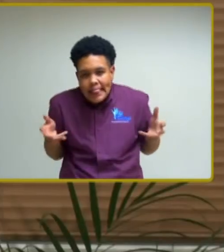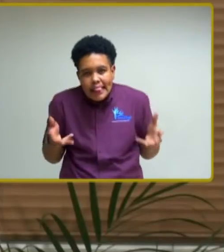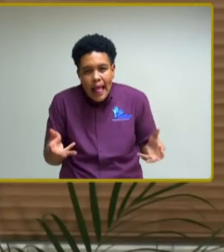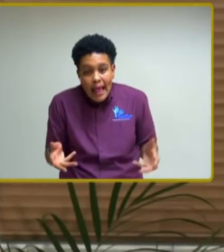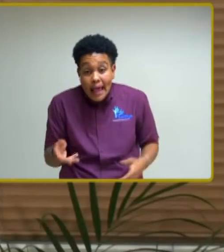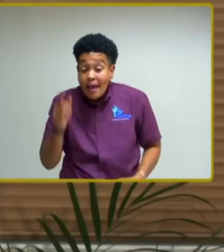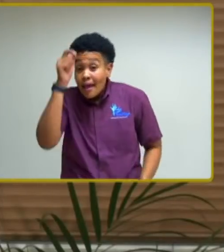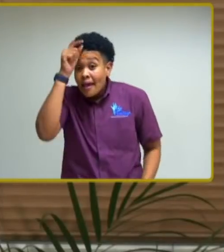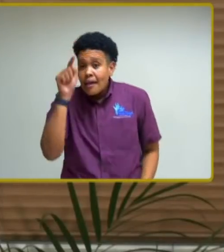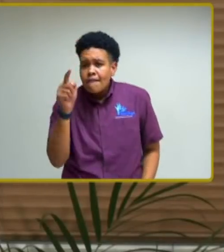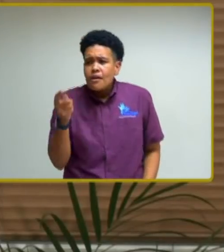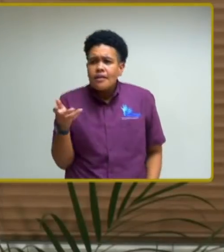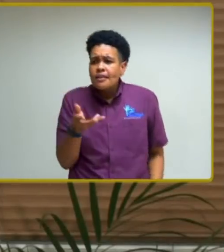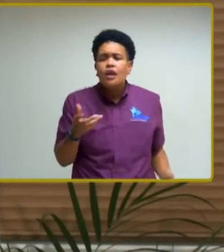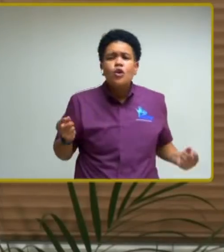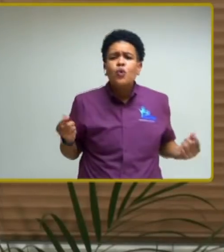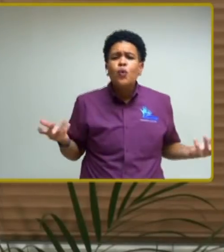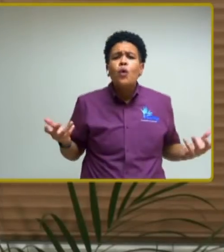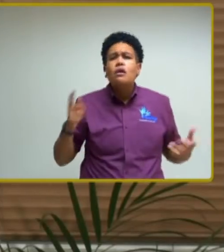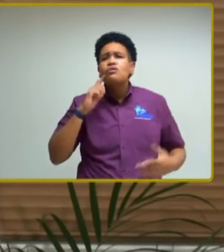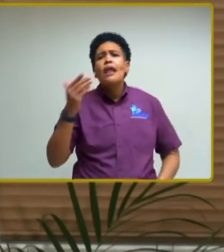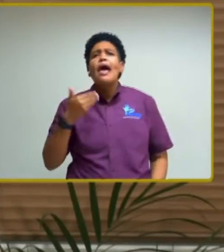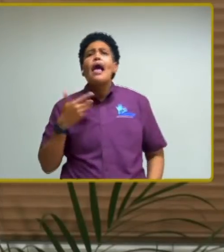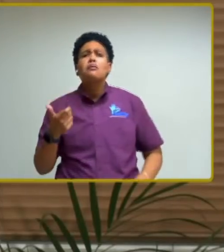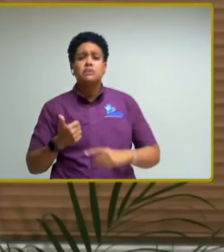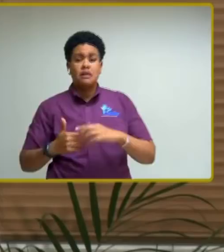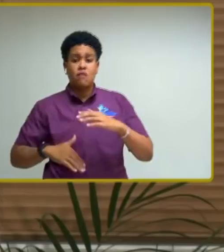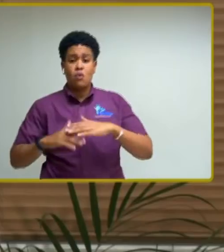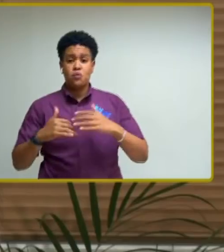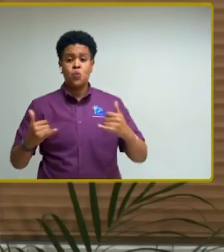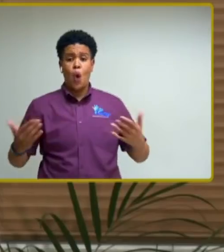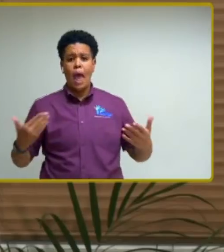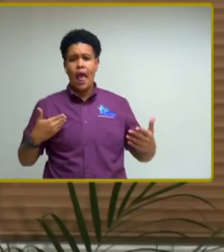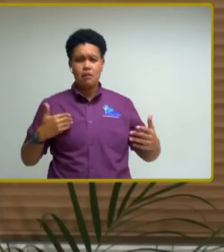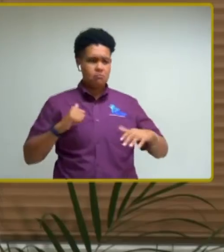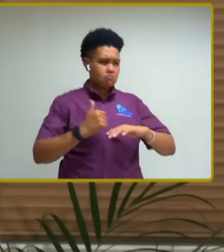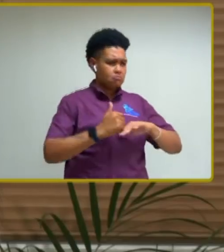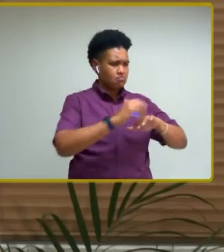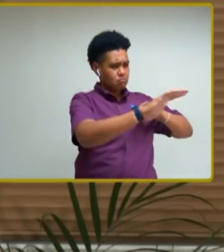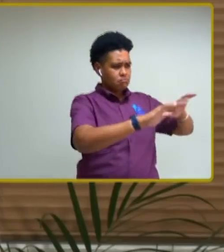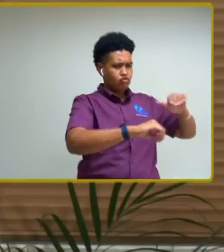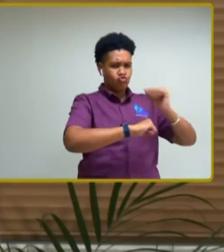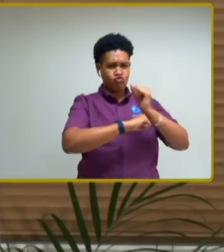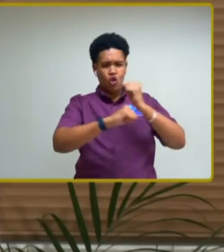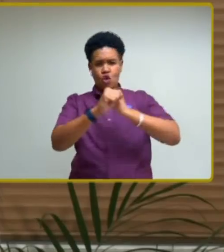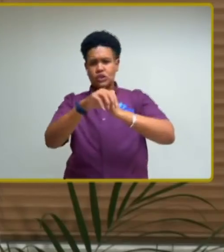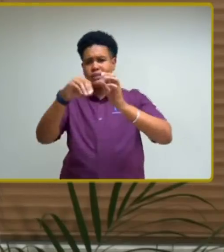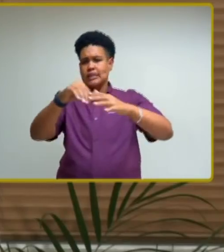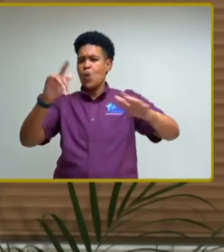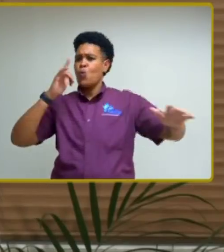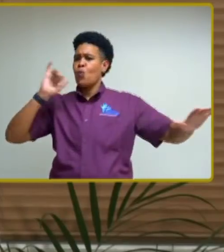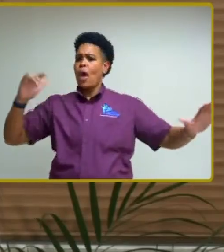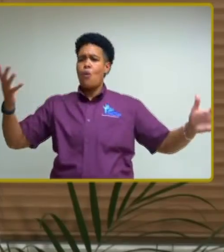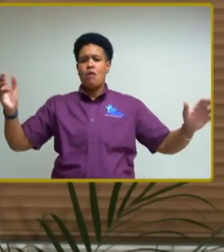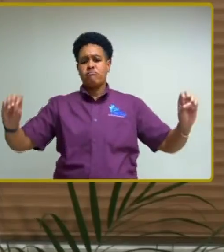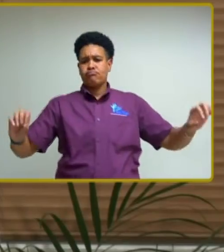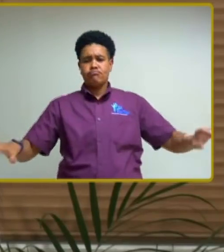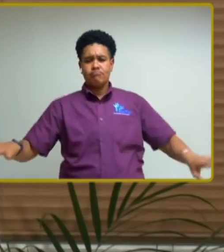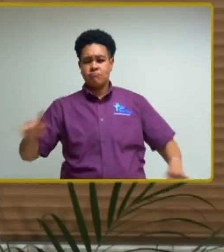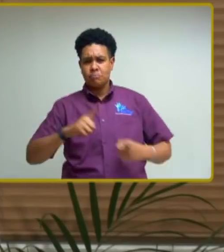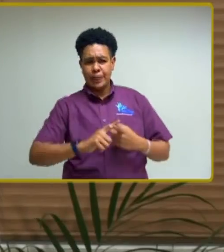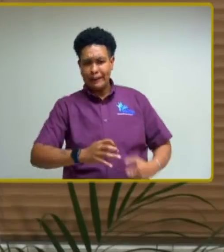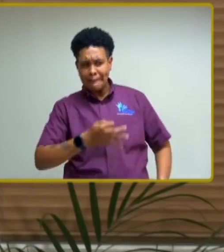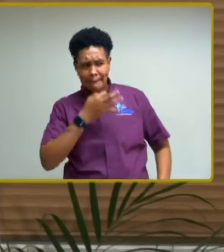of all, they've helped up to this point in laying out the facility. They have significant